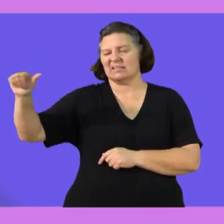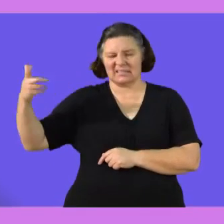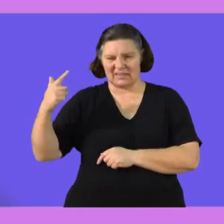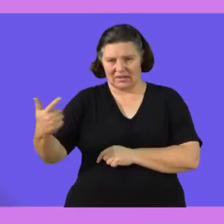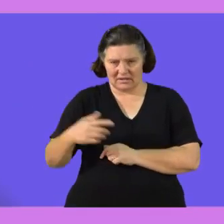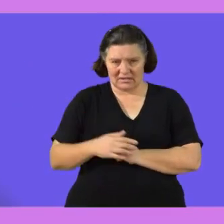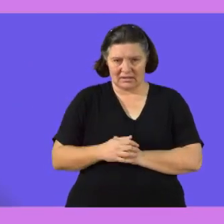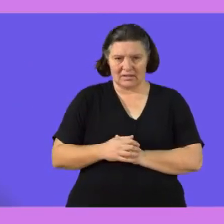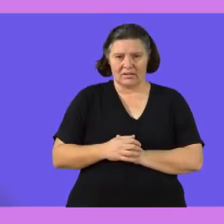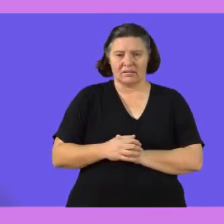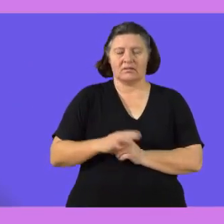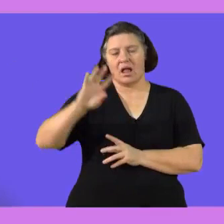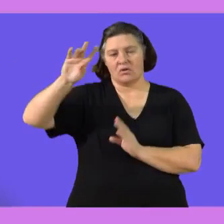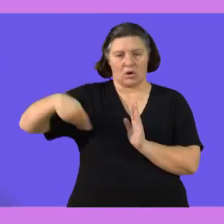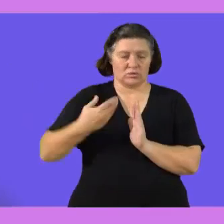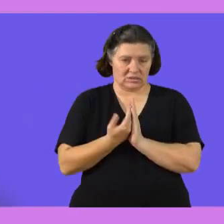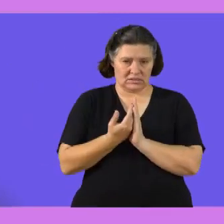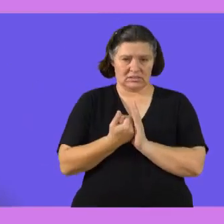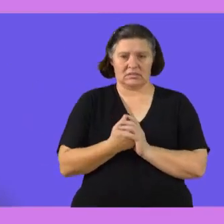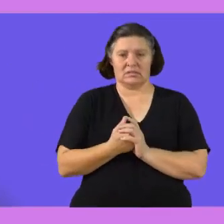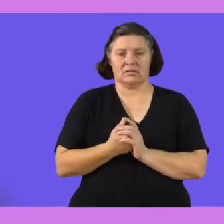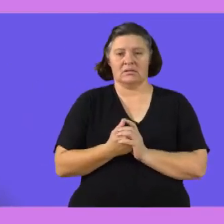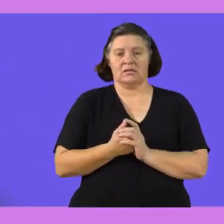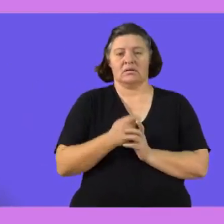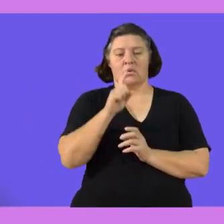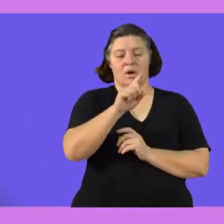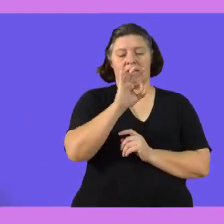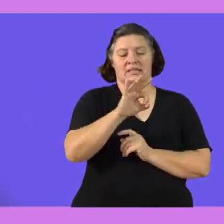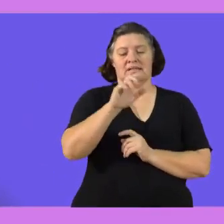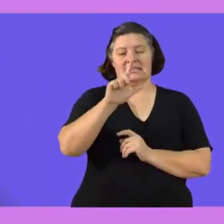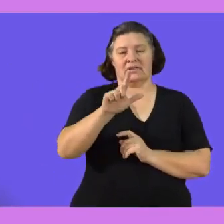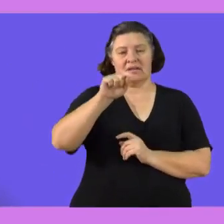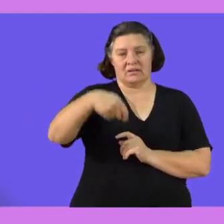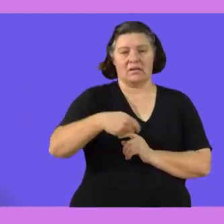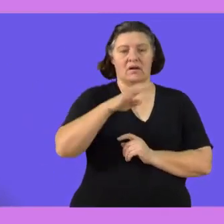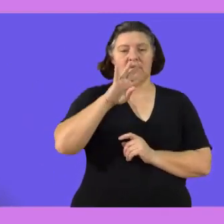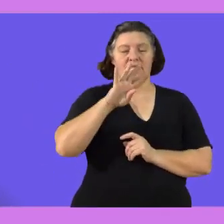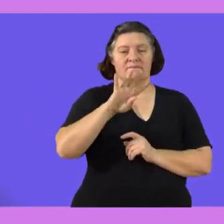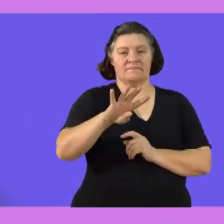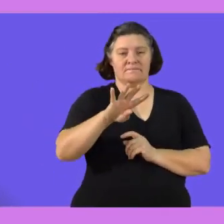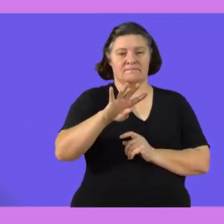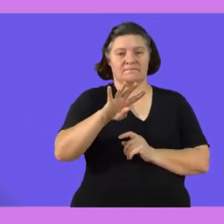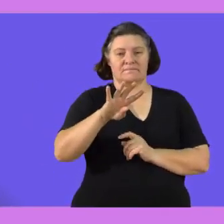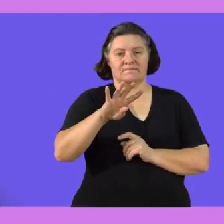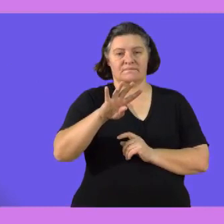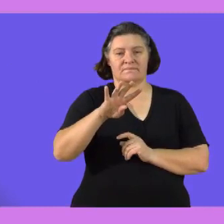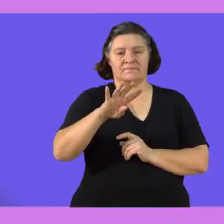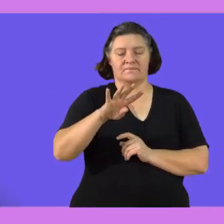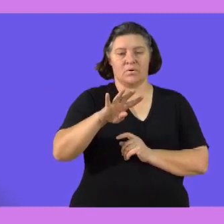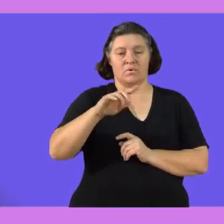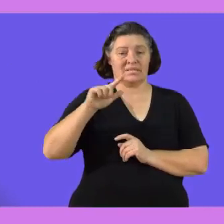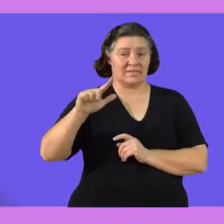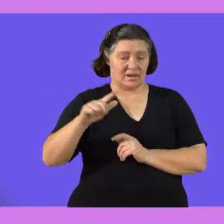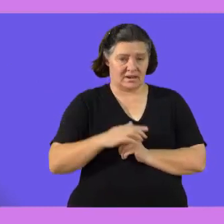137,4666667. So I'm going to round this, okay, to say 137, remember that 6 repeats